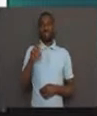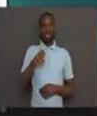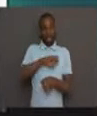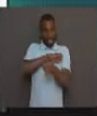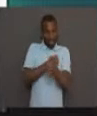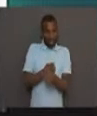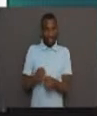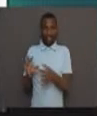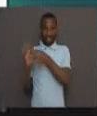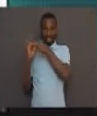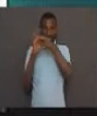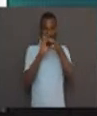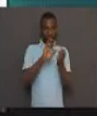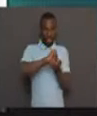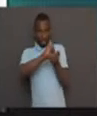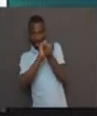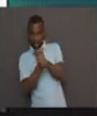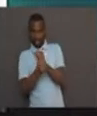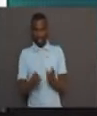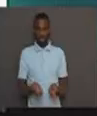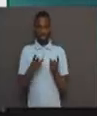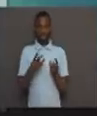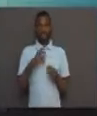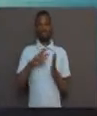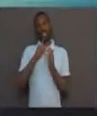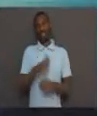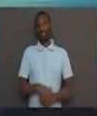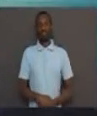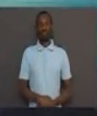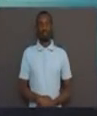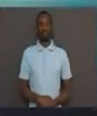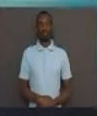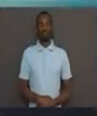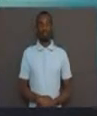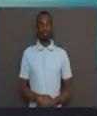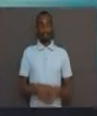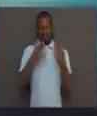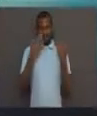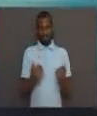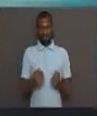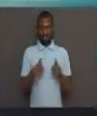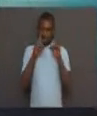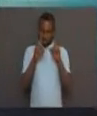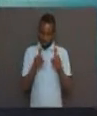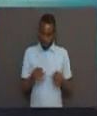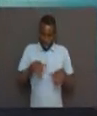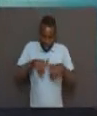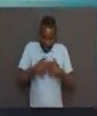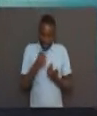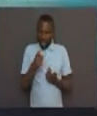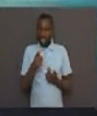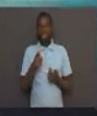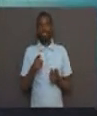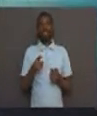associated with a change in mass. Let us examine how this